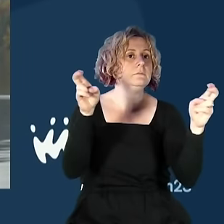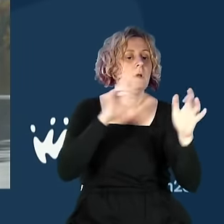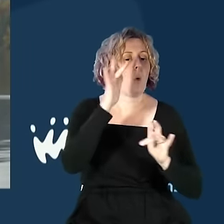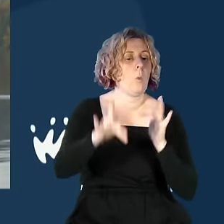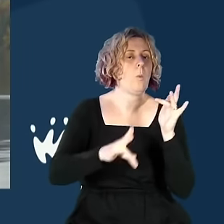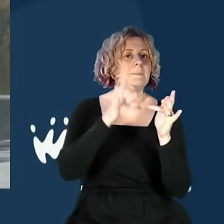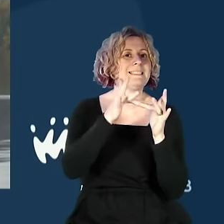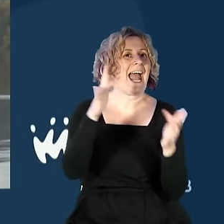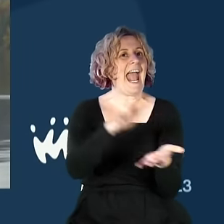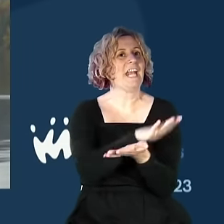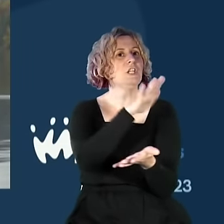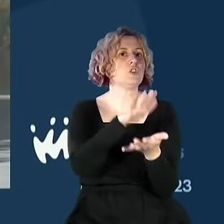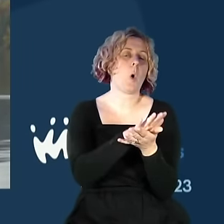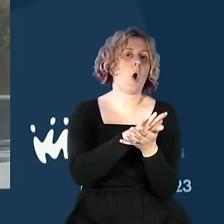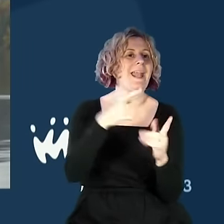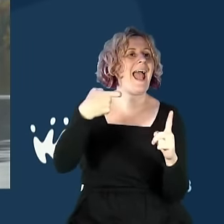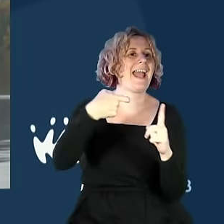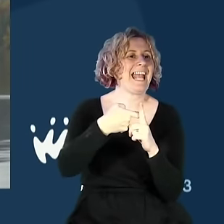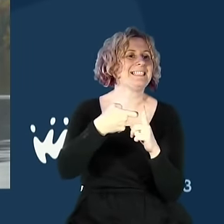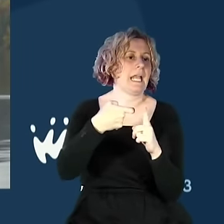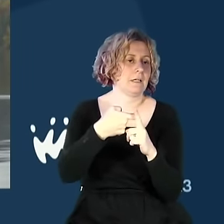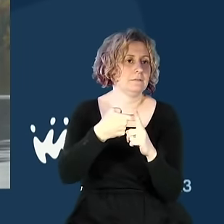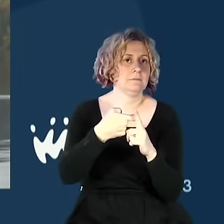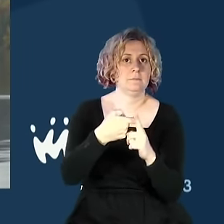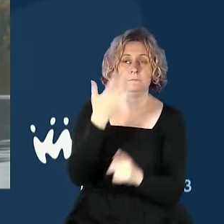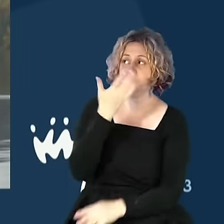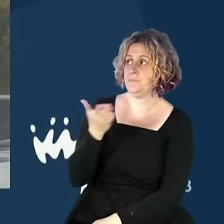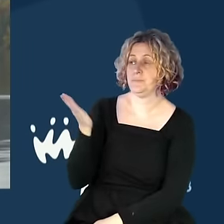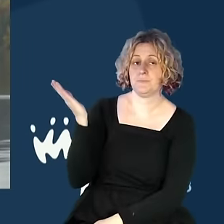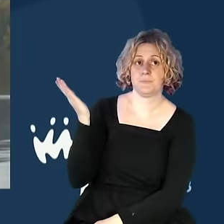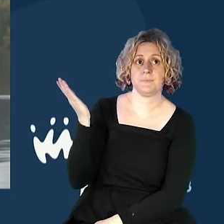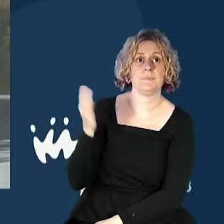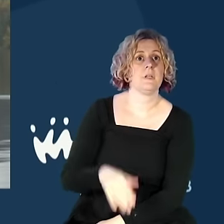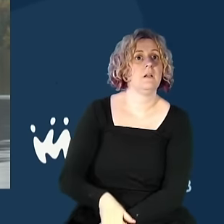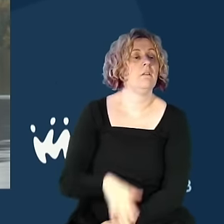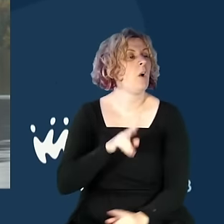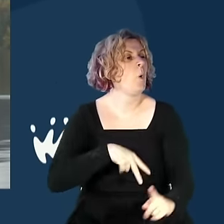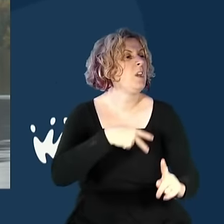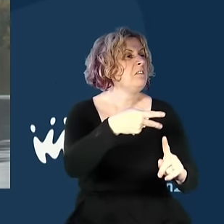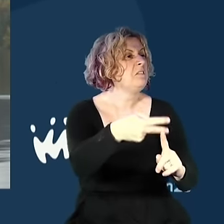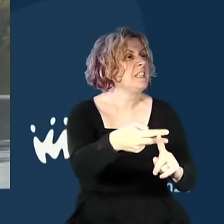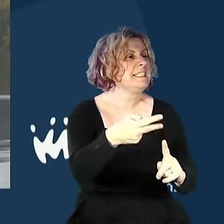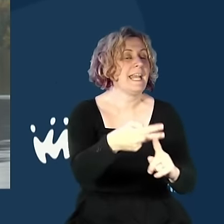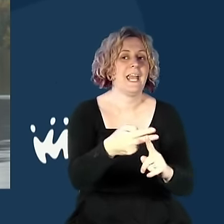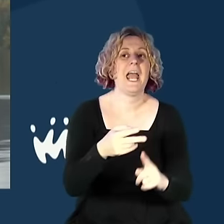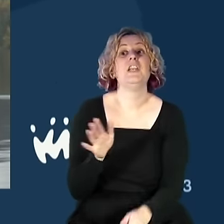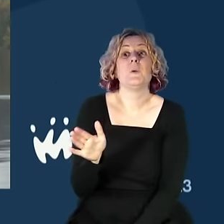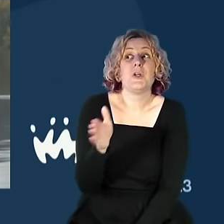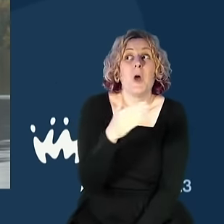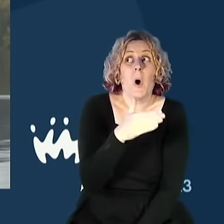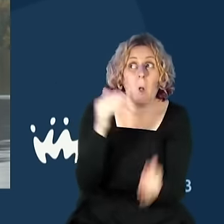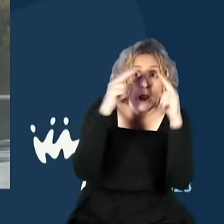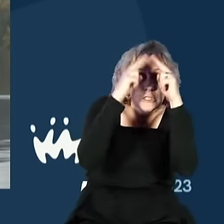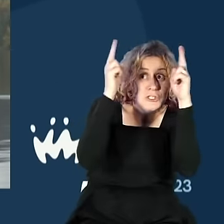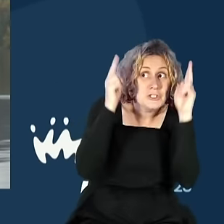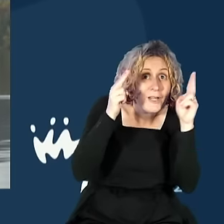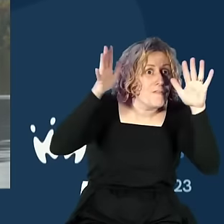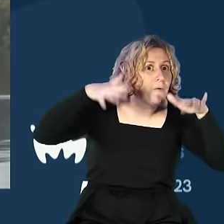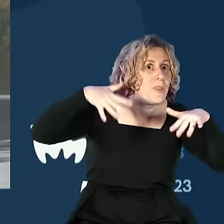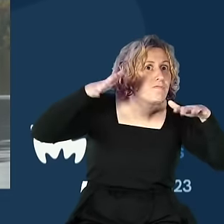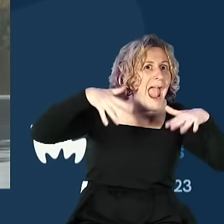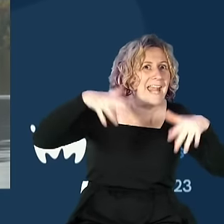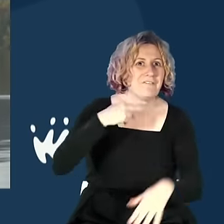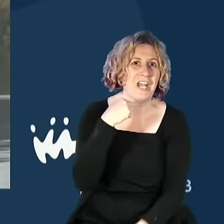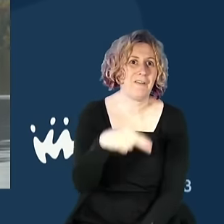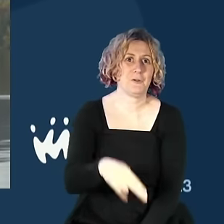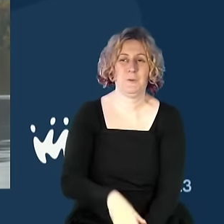find some of these local places to visit and attractions for the whole family where you can all shelter from the rain for an afternoon. So